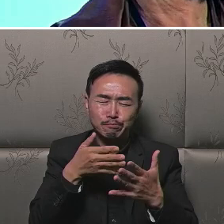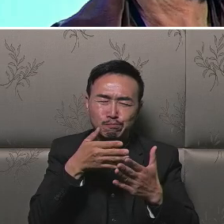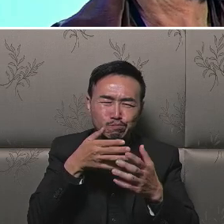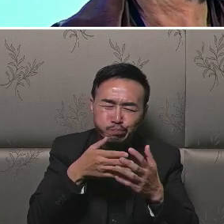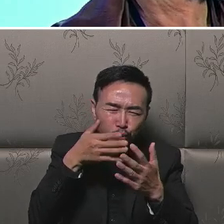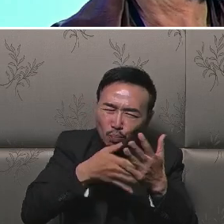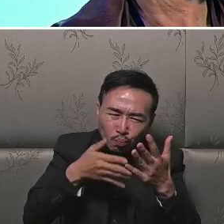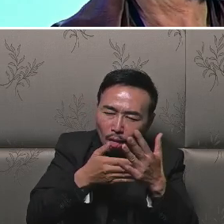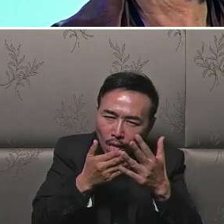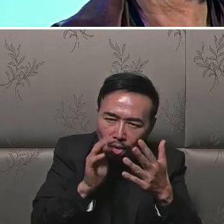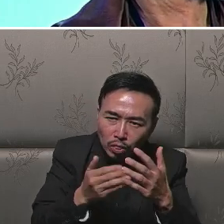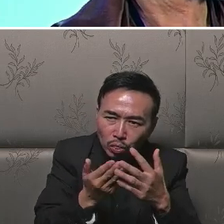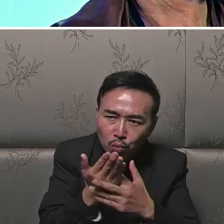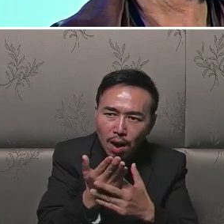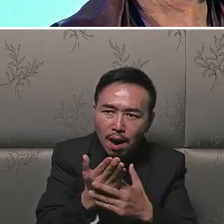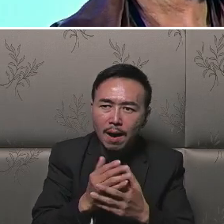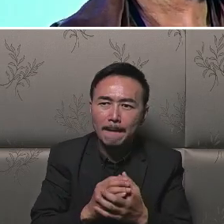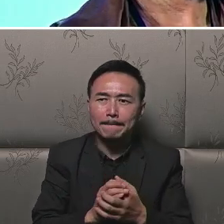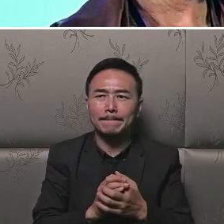those?